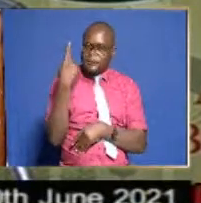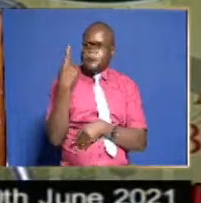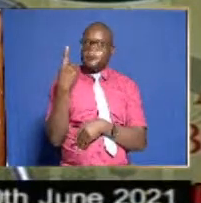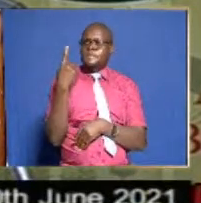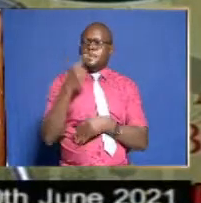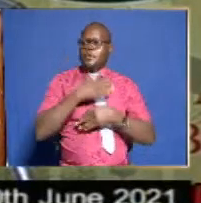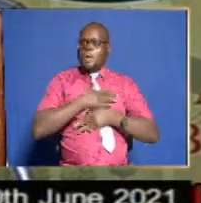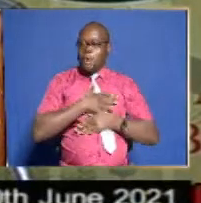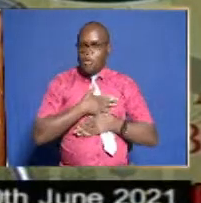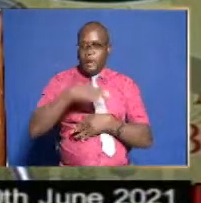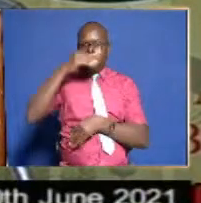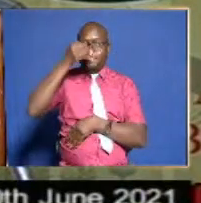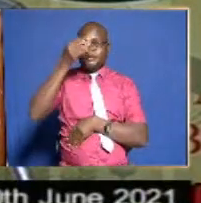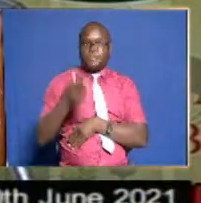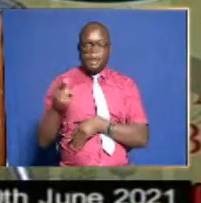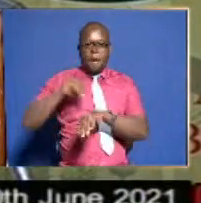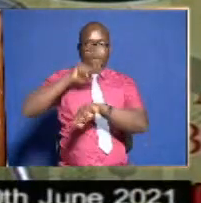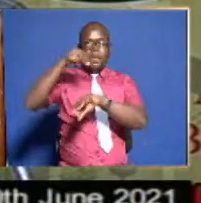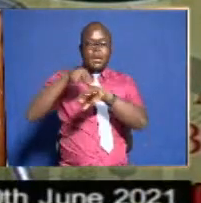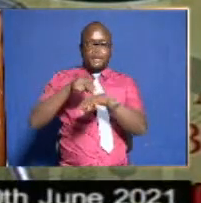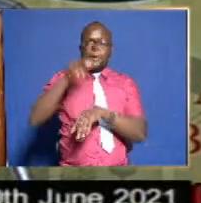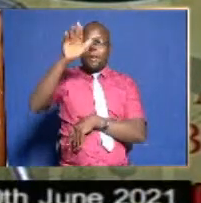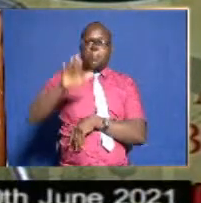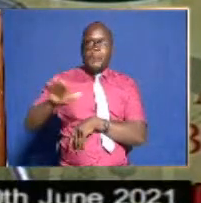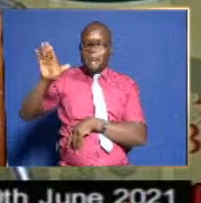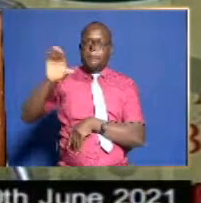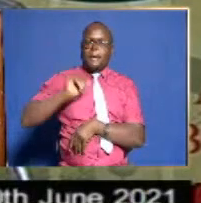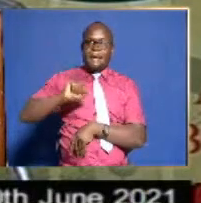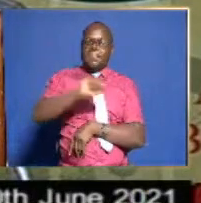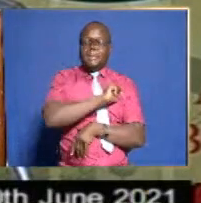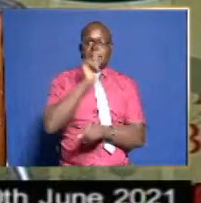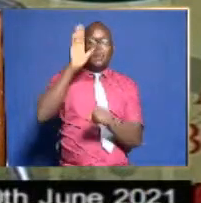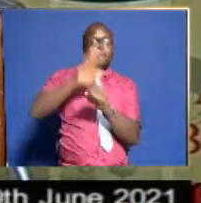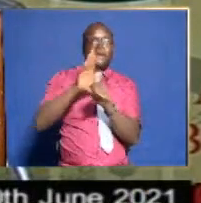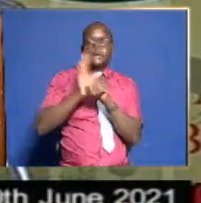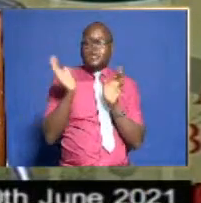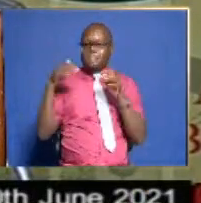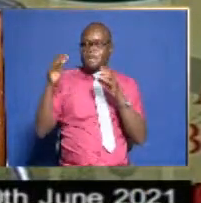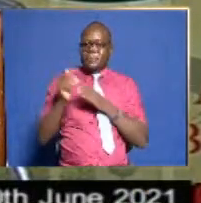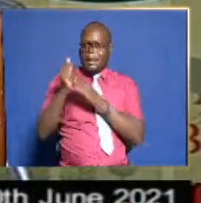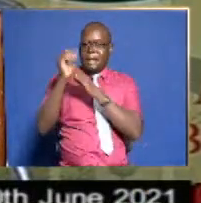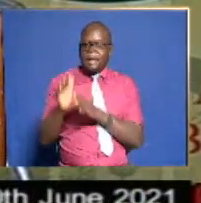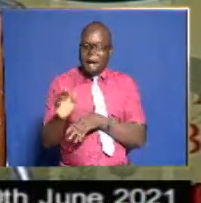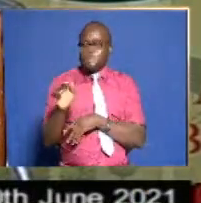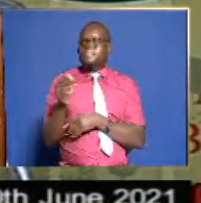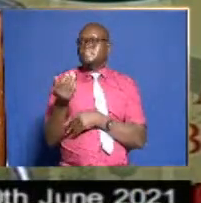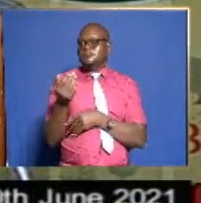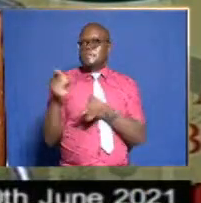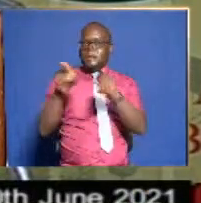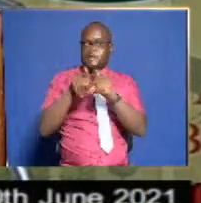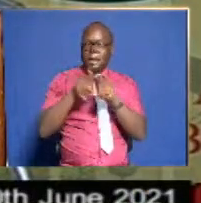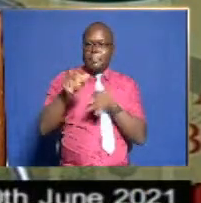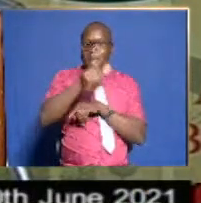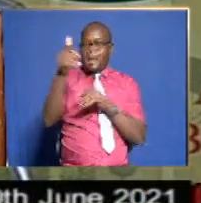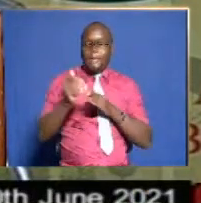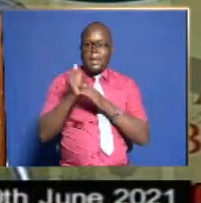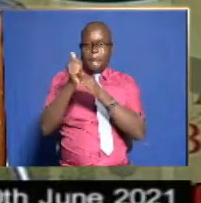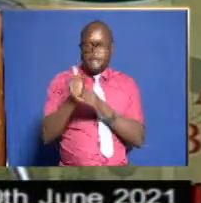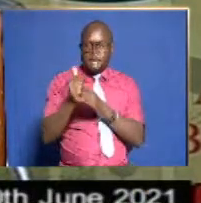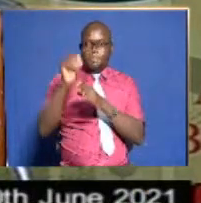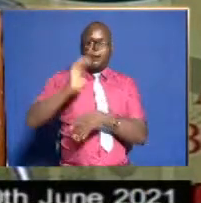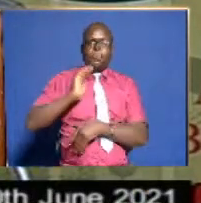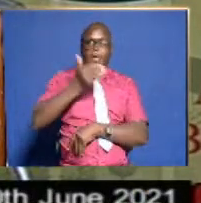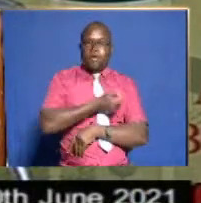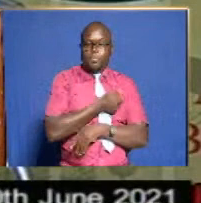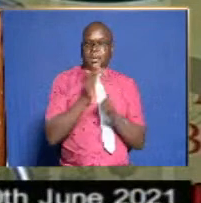the Honorable Speakers of the National Assembly and the Senate, the majority and minority leaders, as well as other leadership of the House